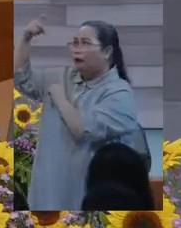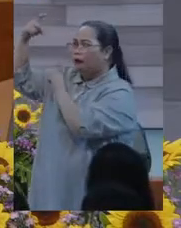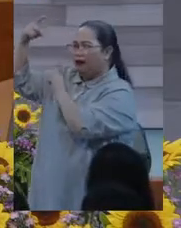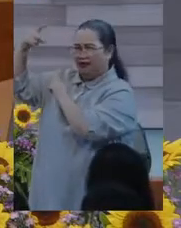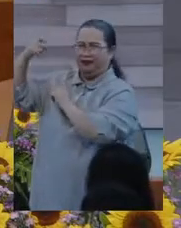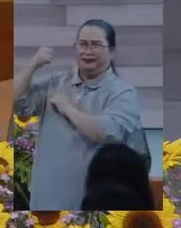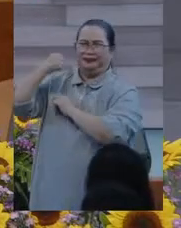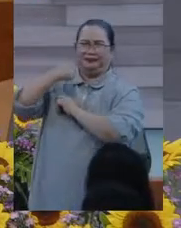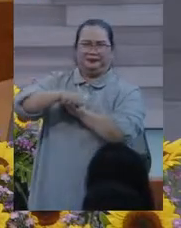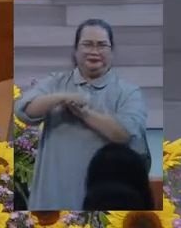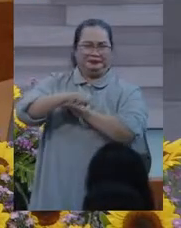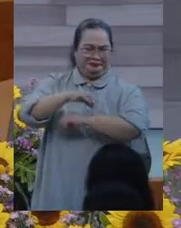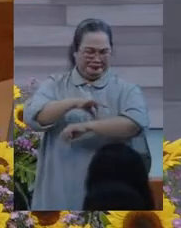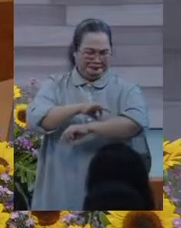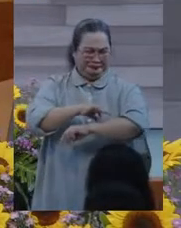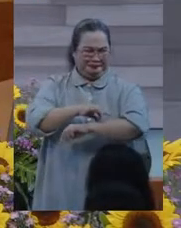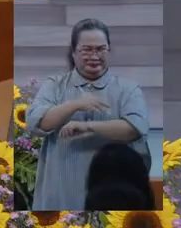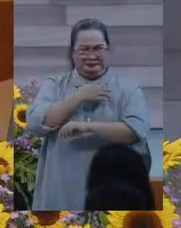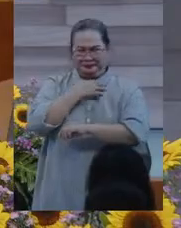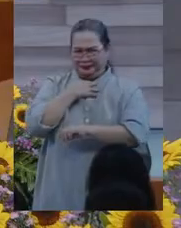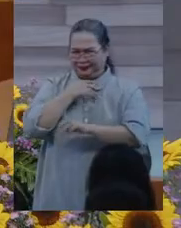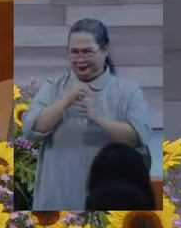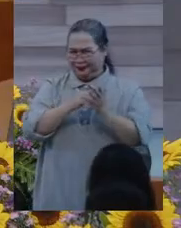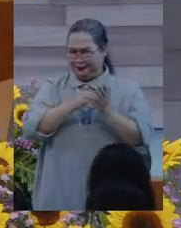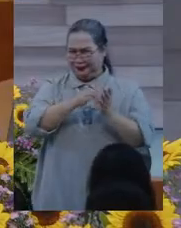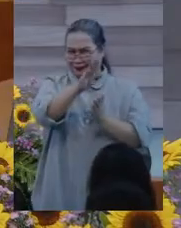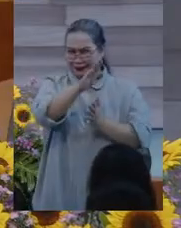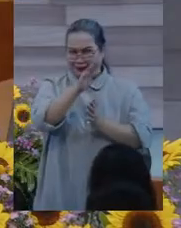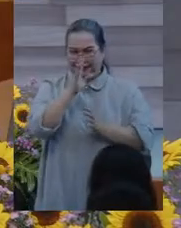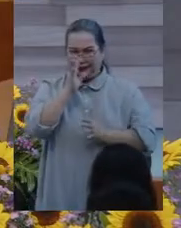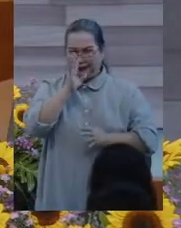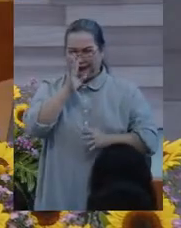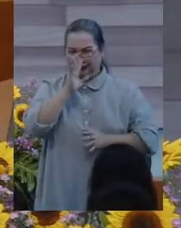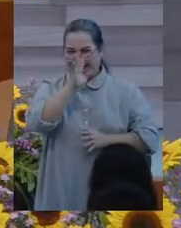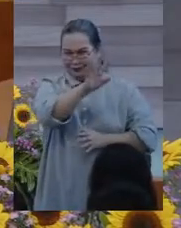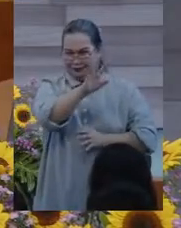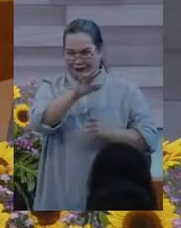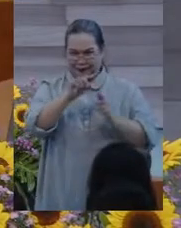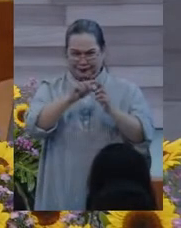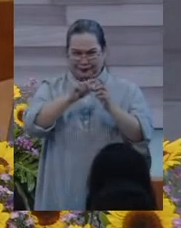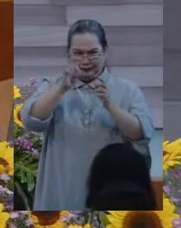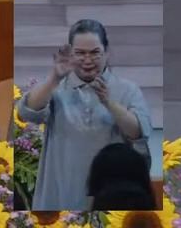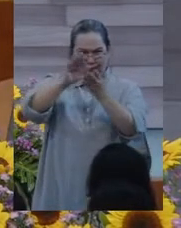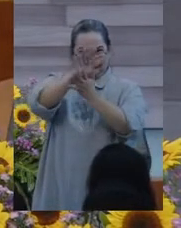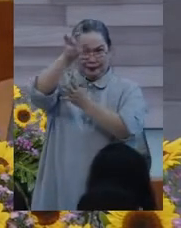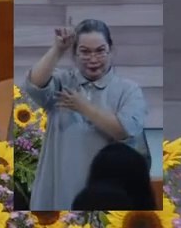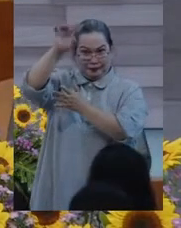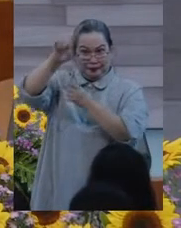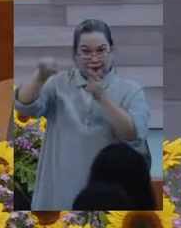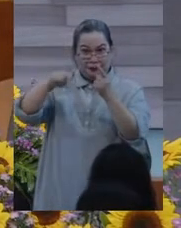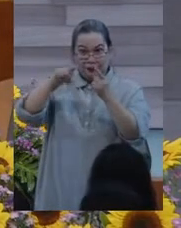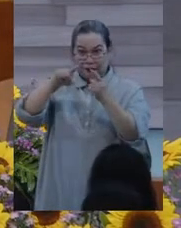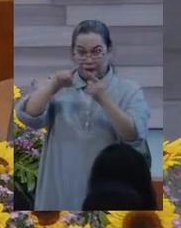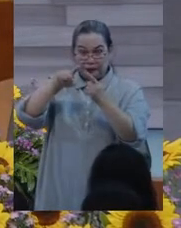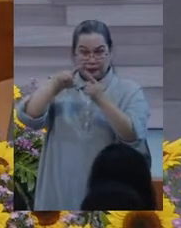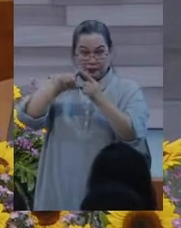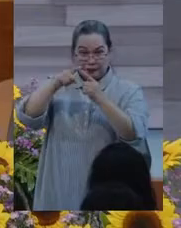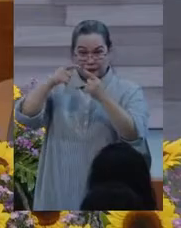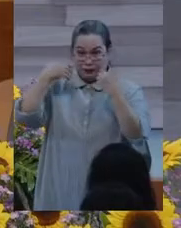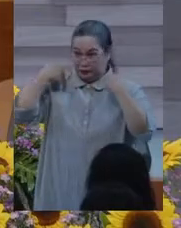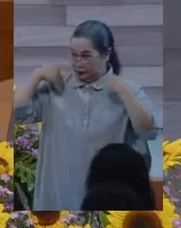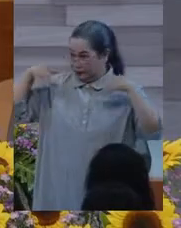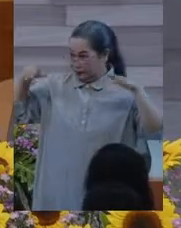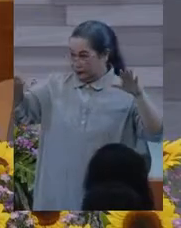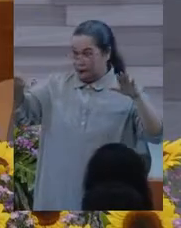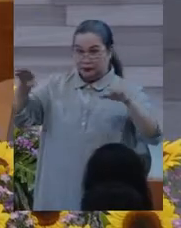flesh, reject authority, and blaspheme the glorious ones. But when the archangel